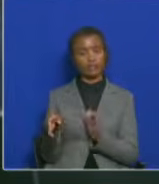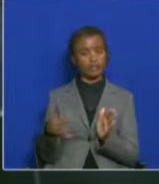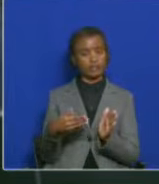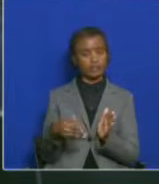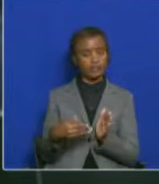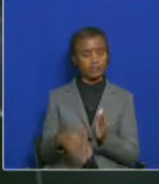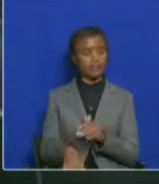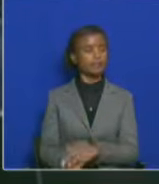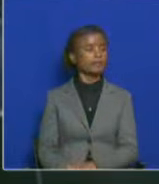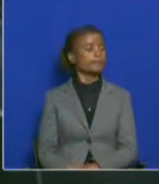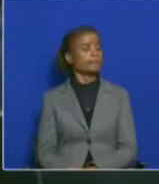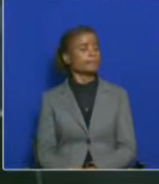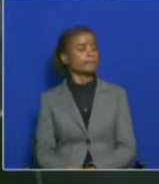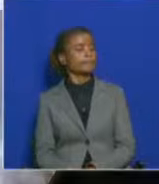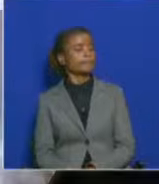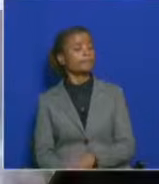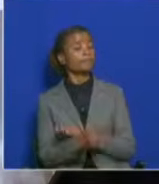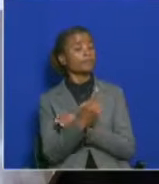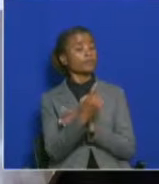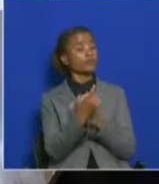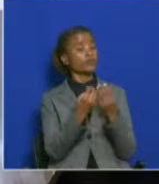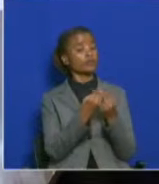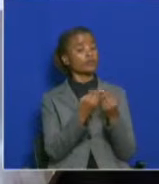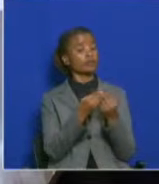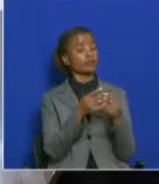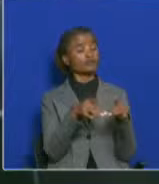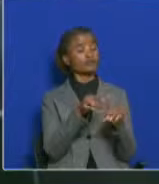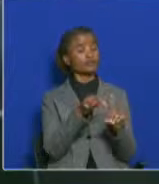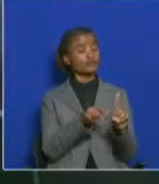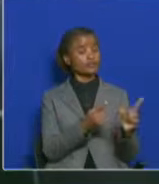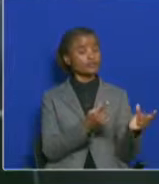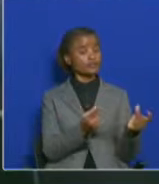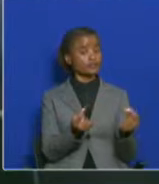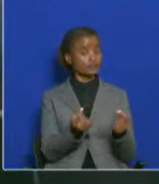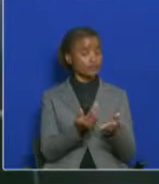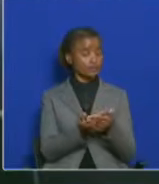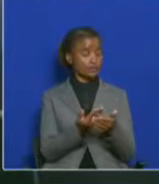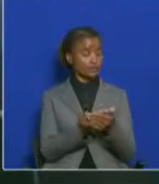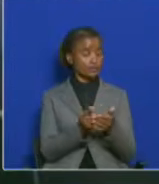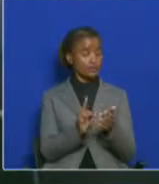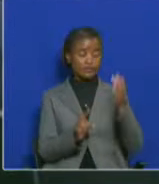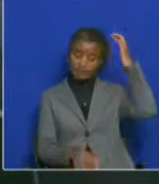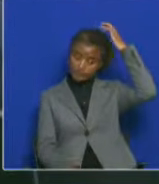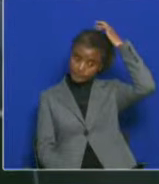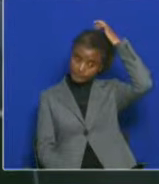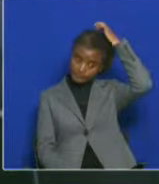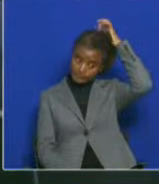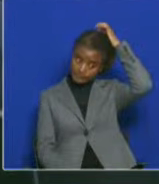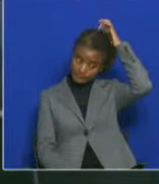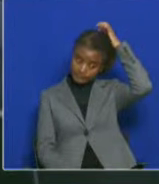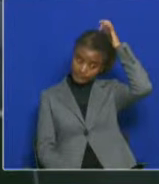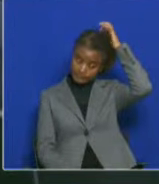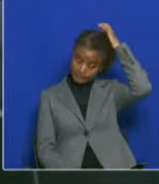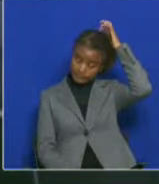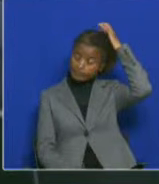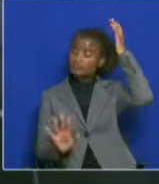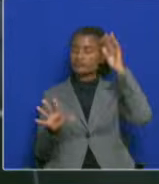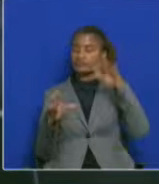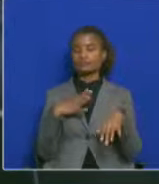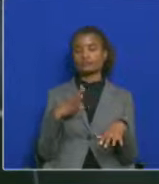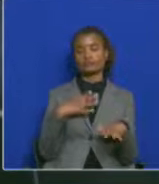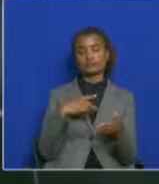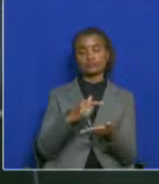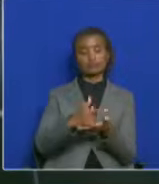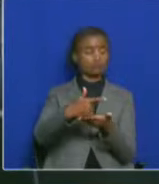One thing we could do, Chair, see if I Perhaps, yeah, we'll look at our screens. Let's look at our screens, Look- and this can be. The